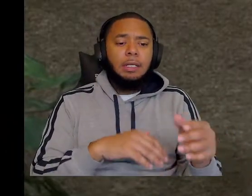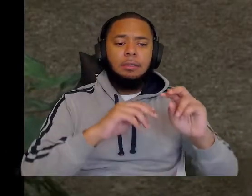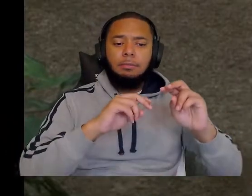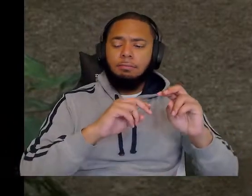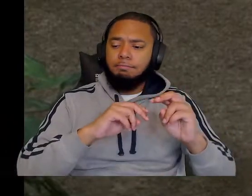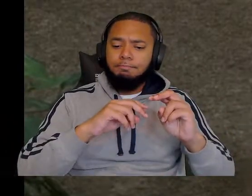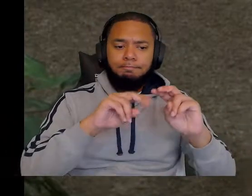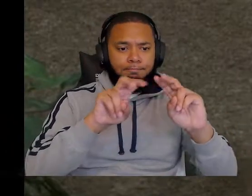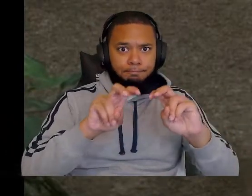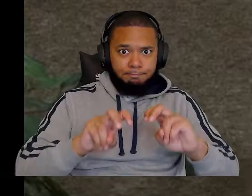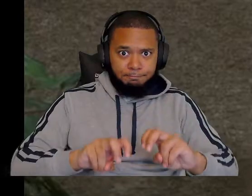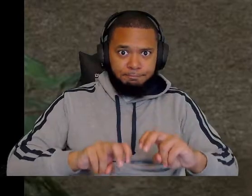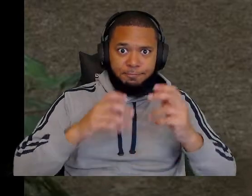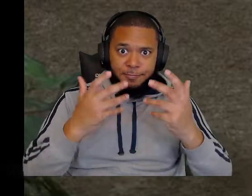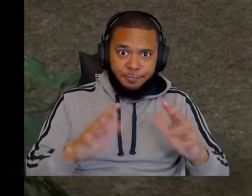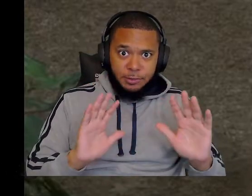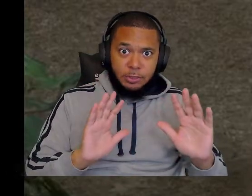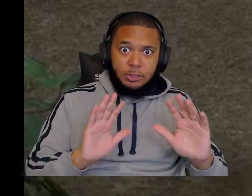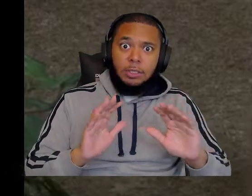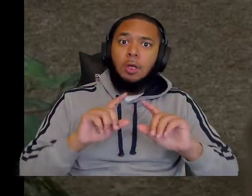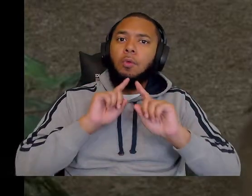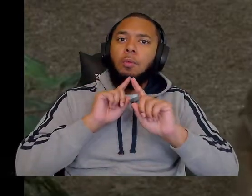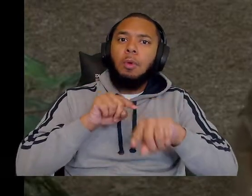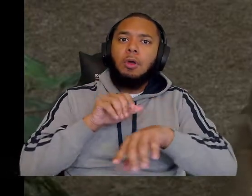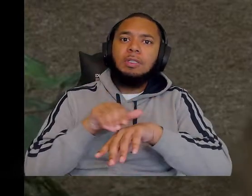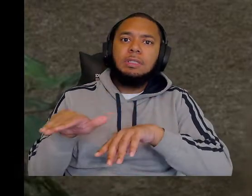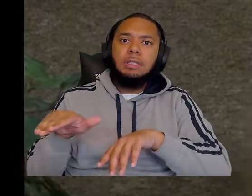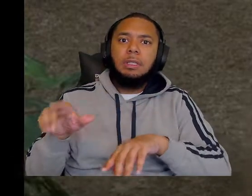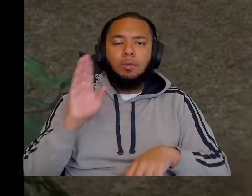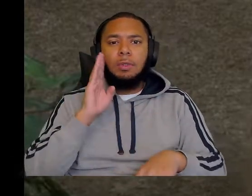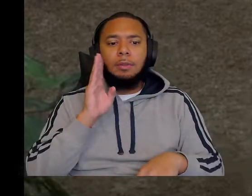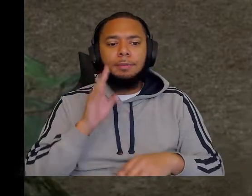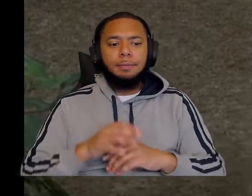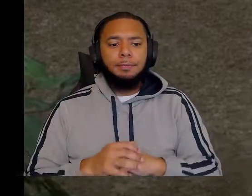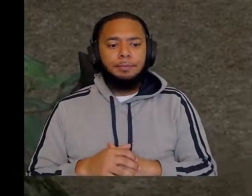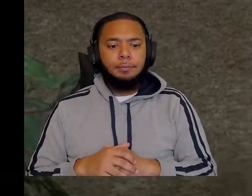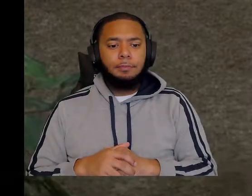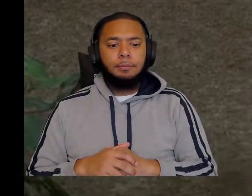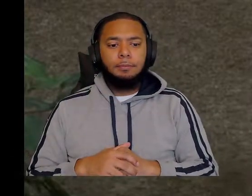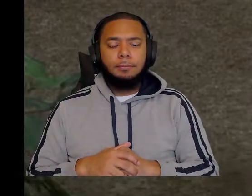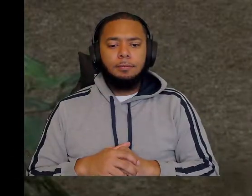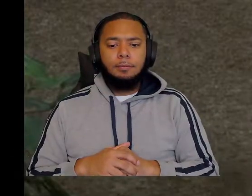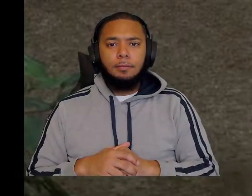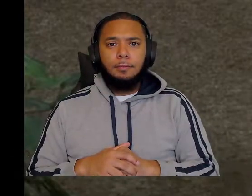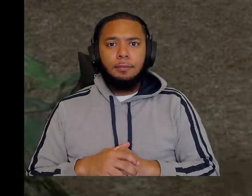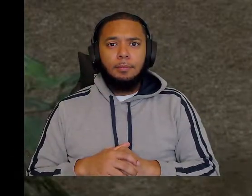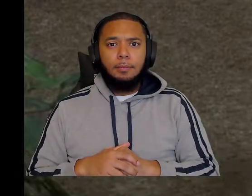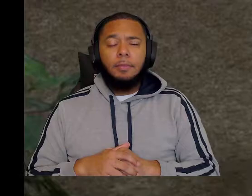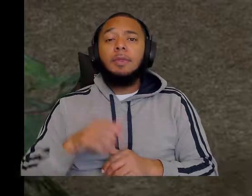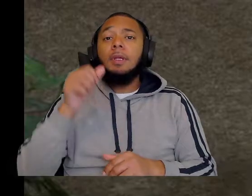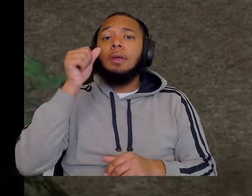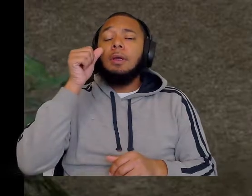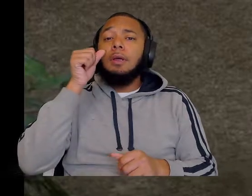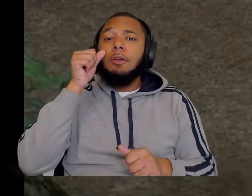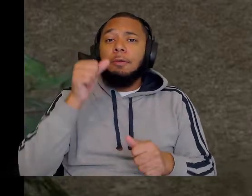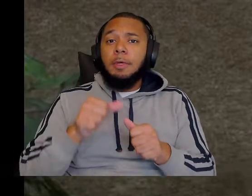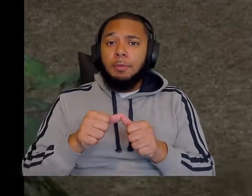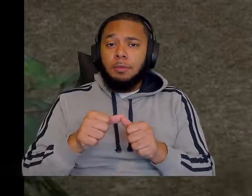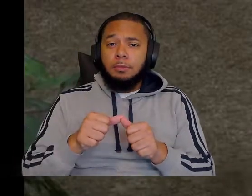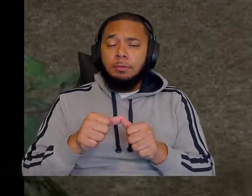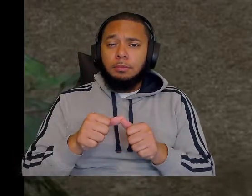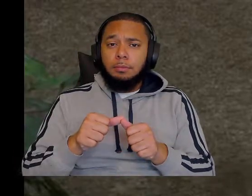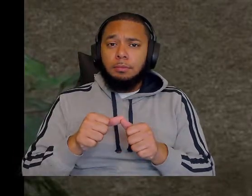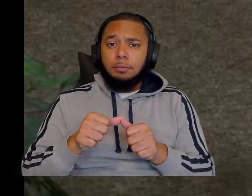he or her is kept abreast of what's happening in your care. Remember, if you're going